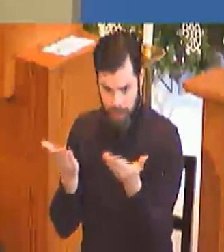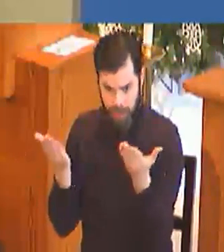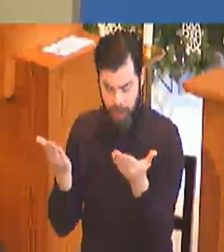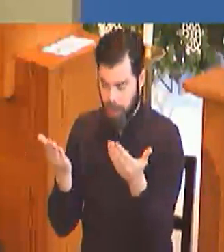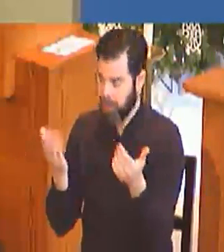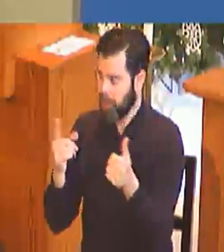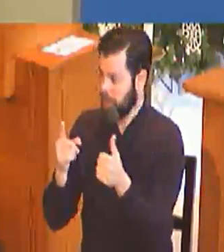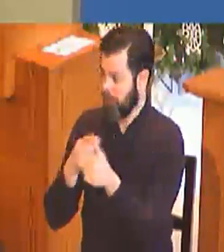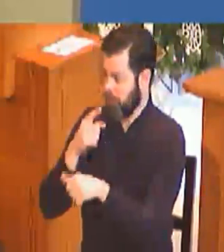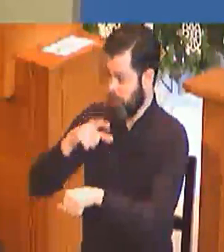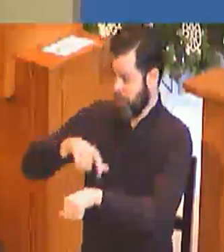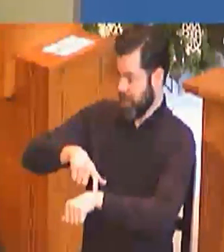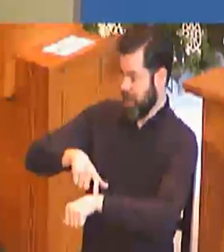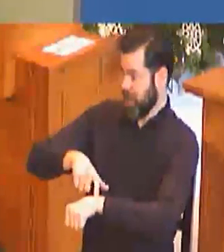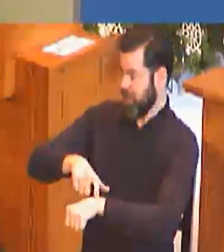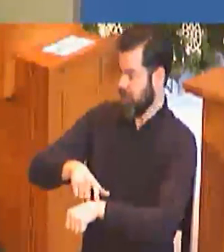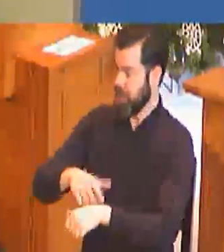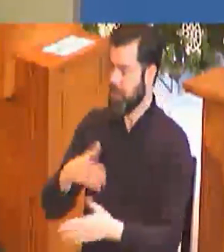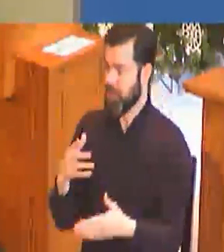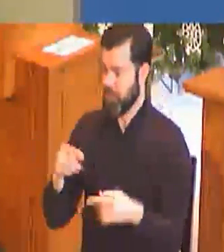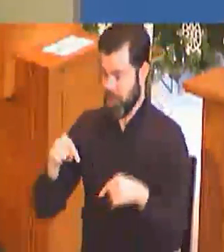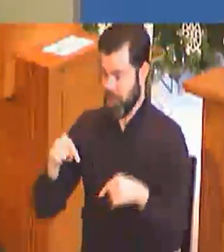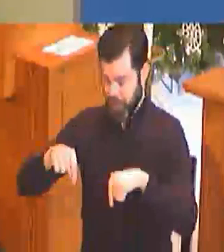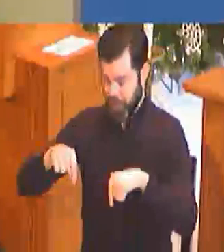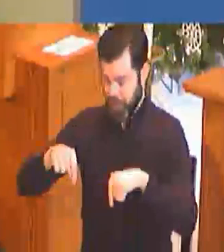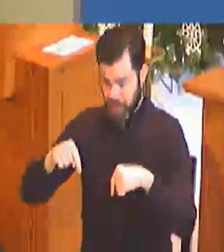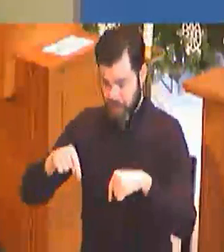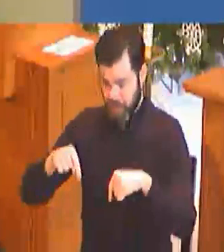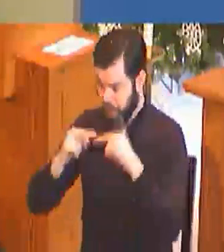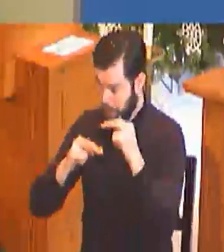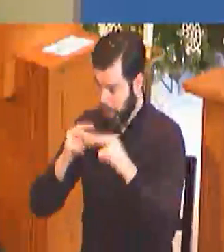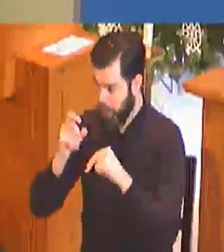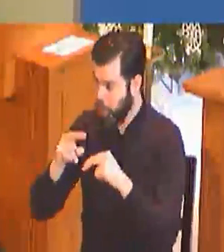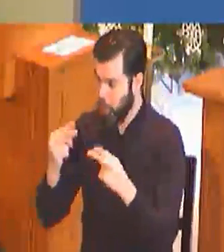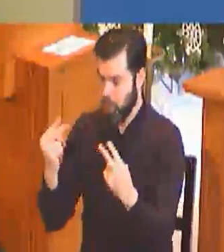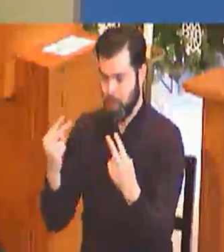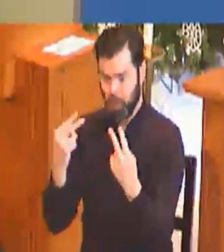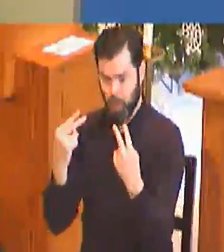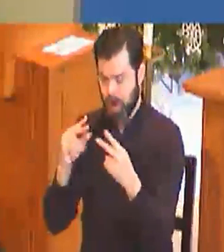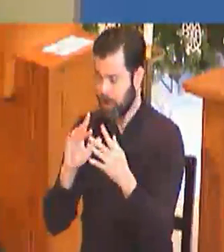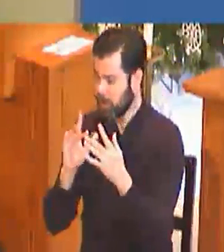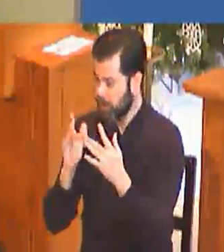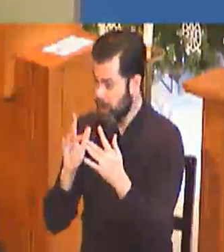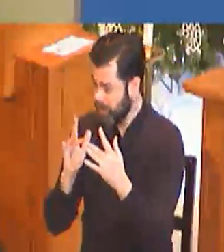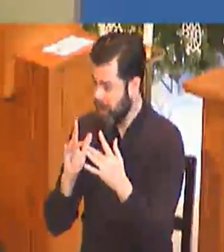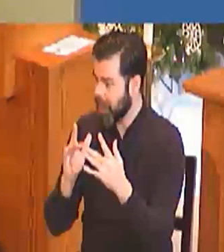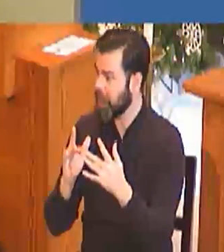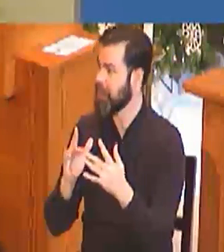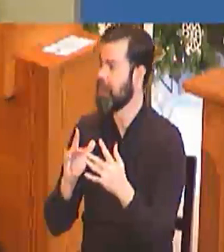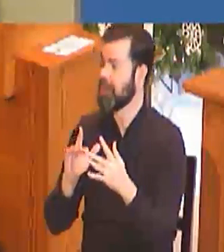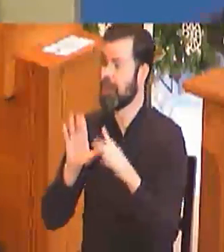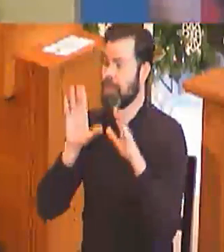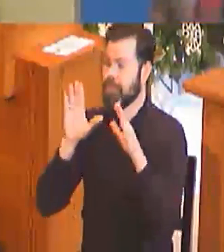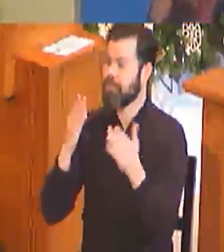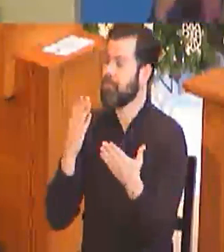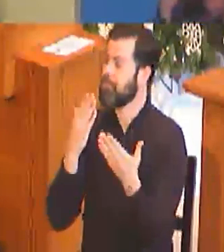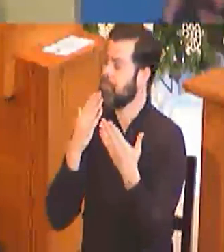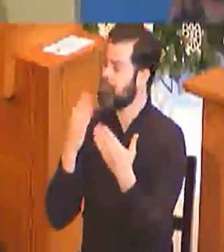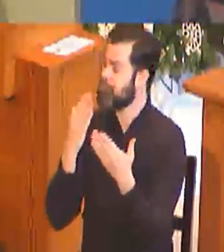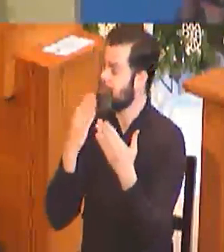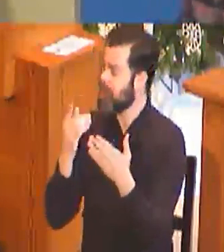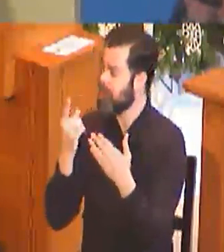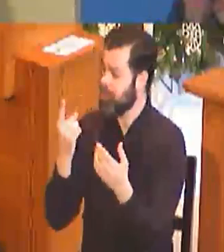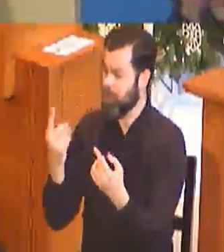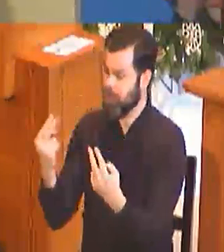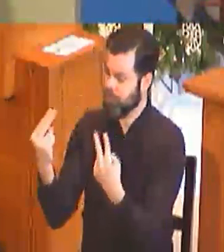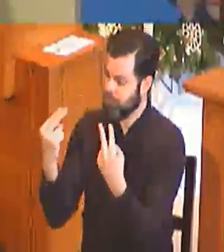for the first time, whether you're here in the sanctuary or online. We are truly grateful for your presence. And I invite you to put